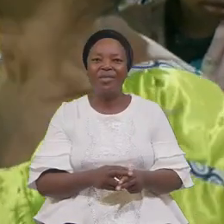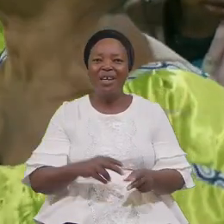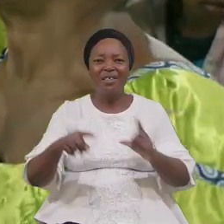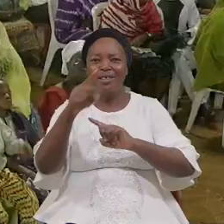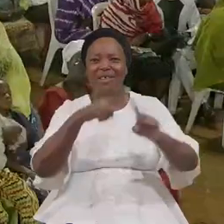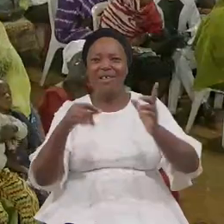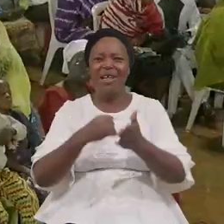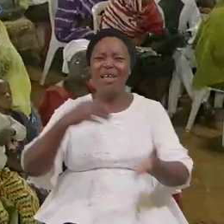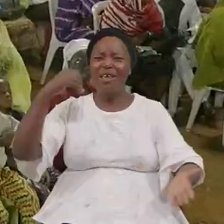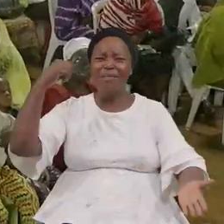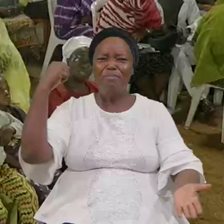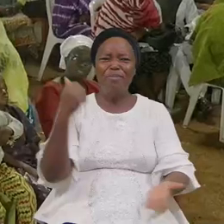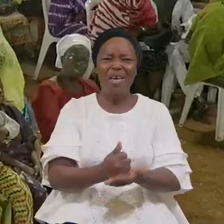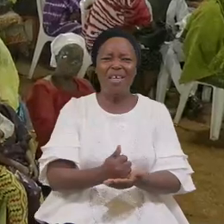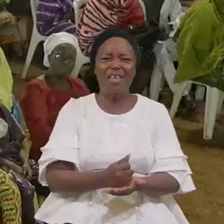Amen.